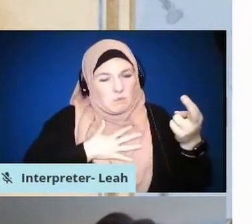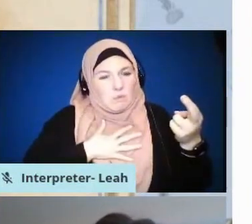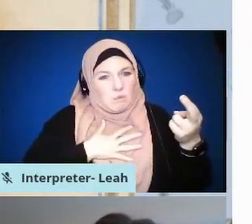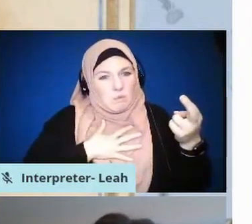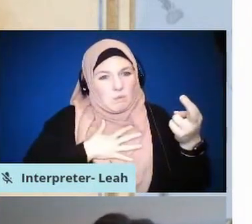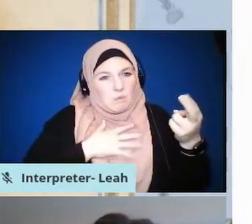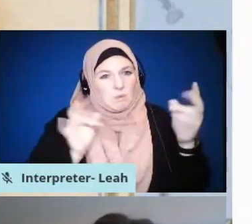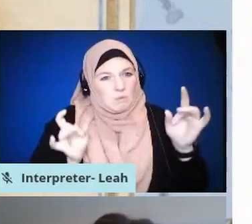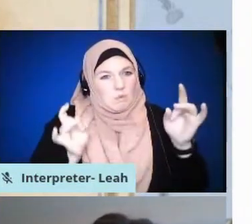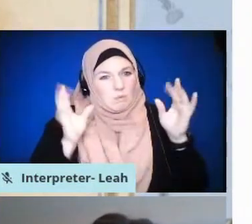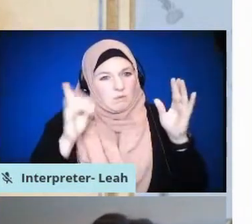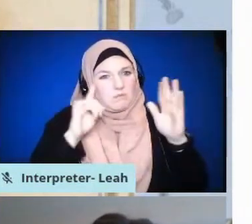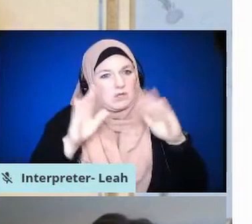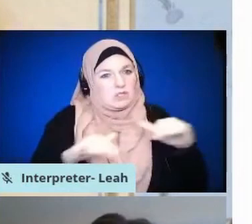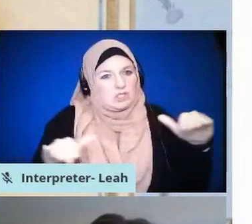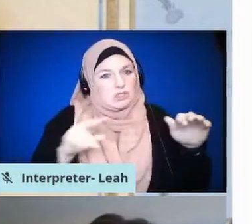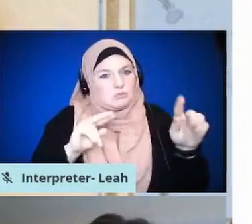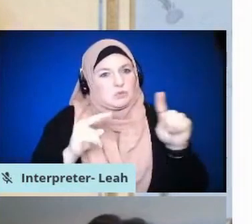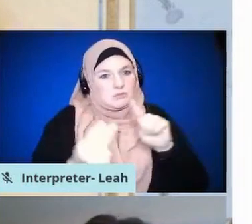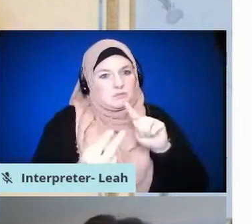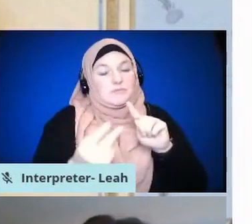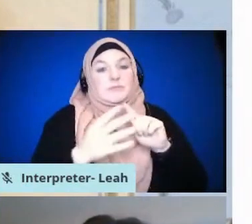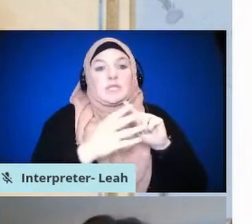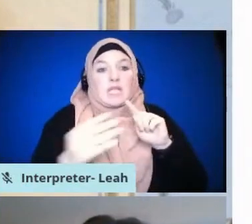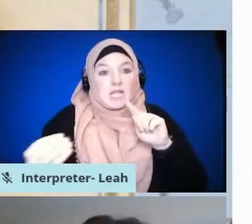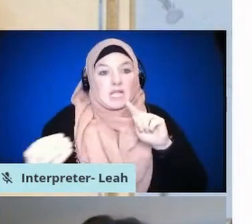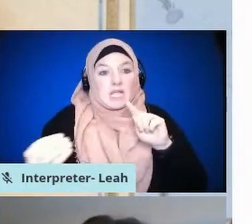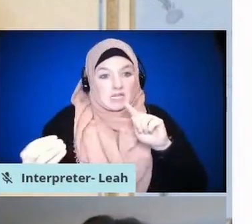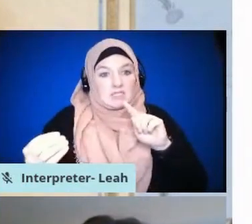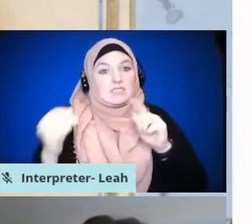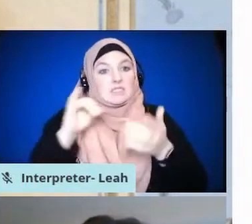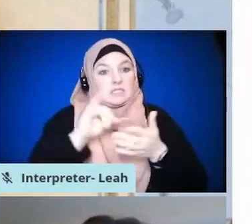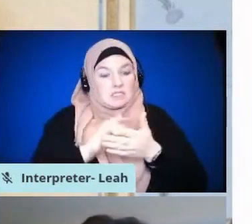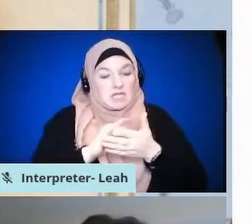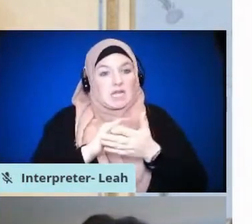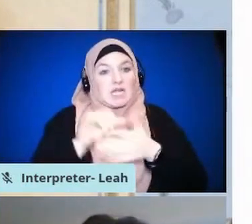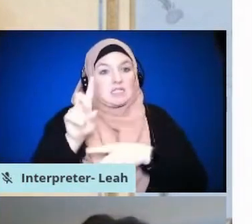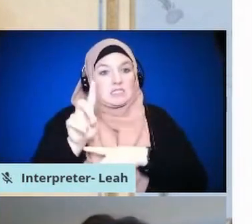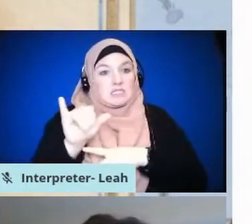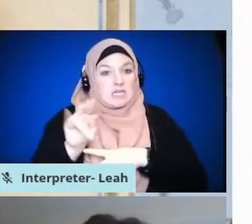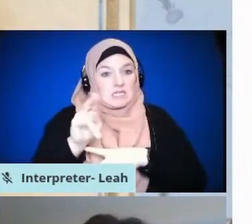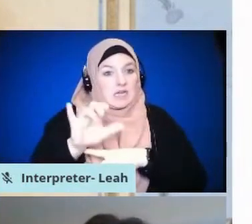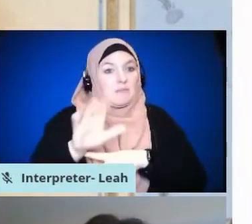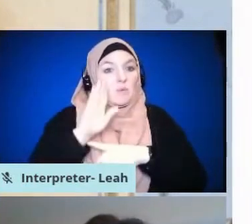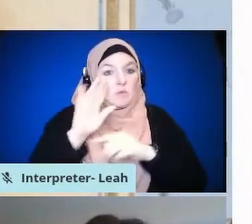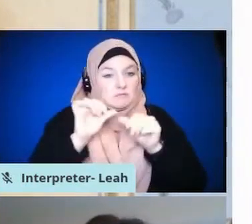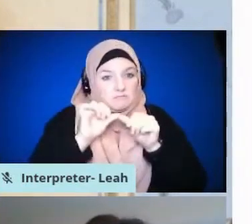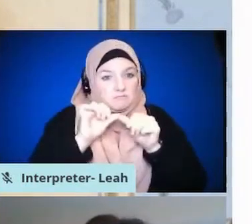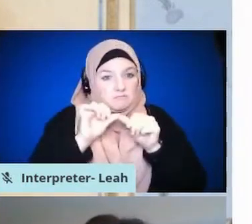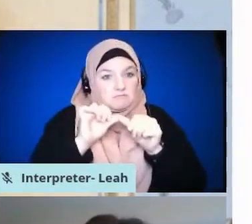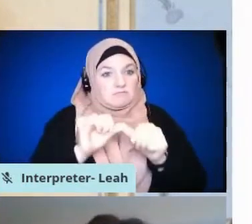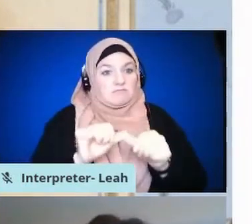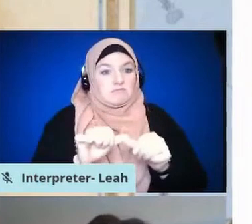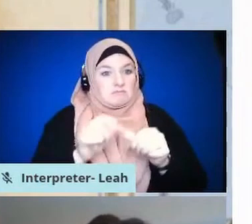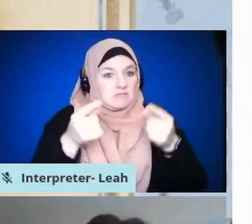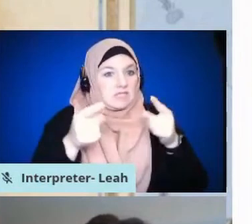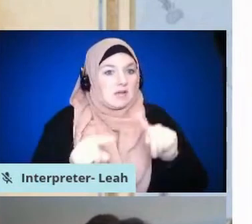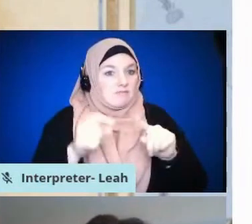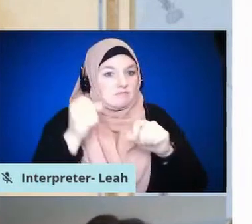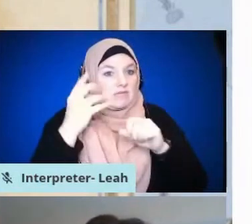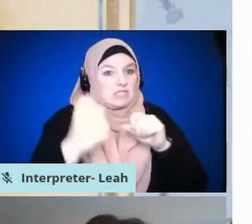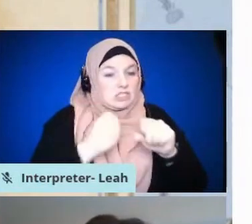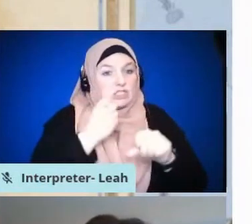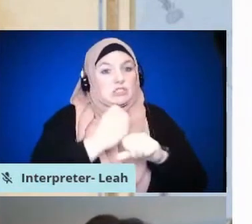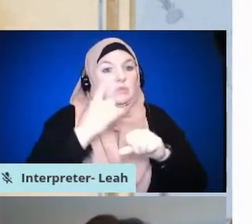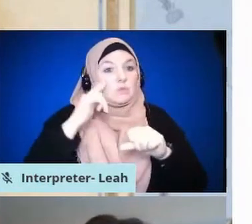event from children's perspective. And the implications of this dynamic will continue to escalate for years.